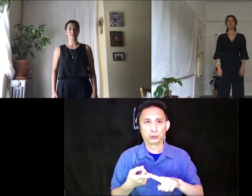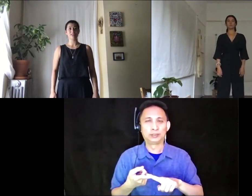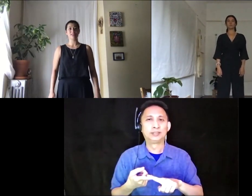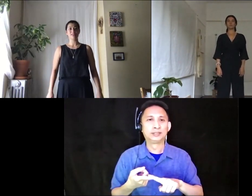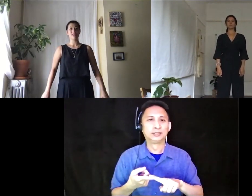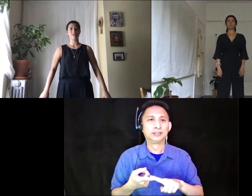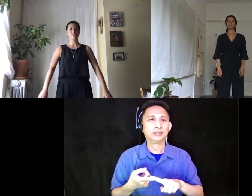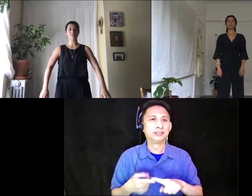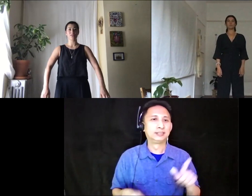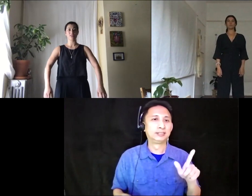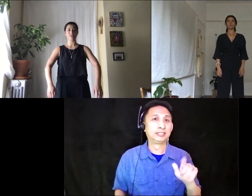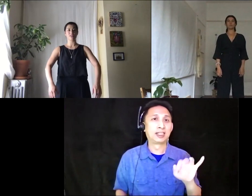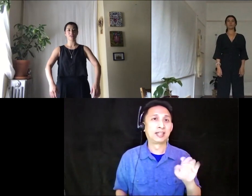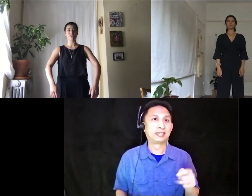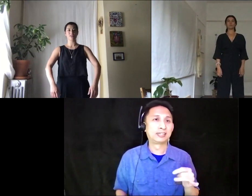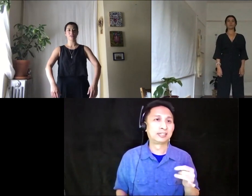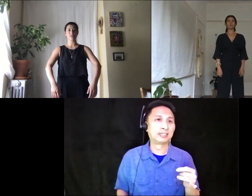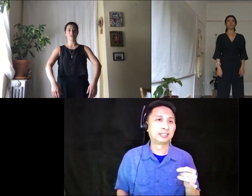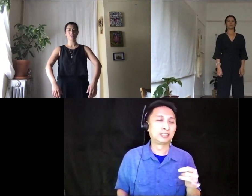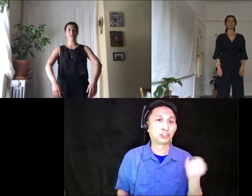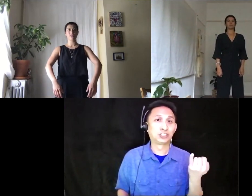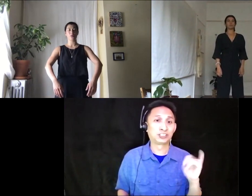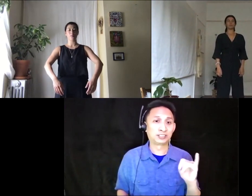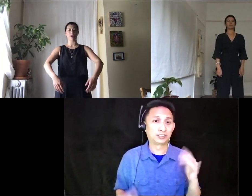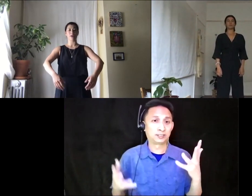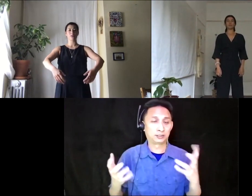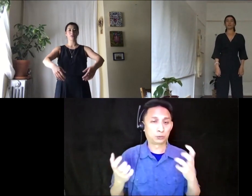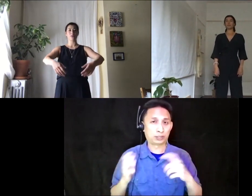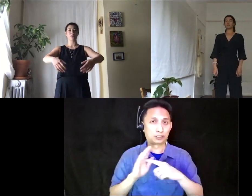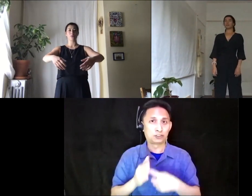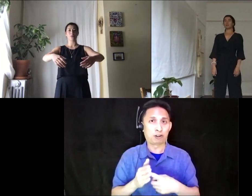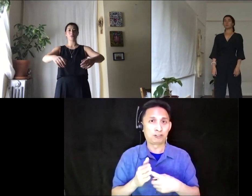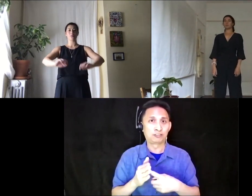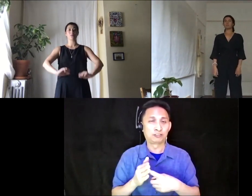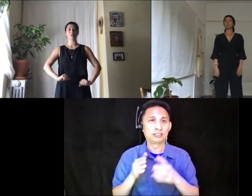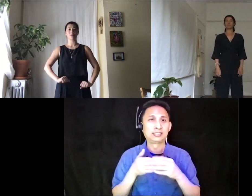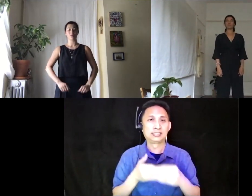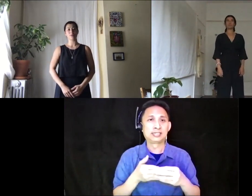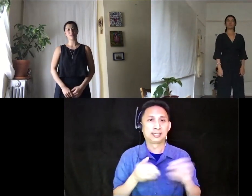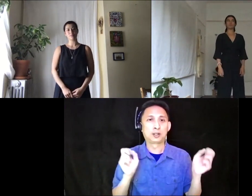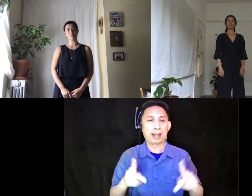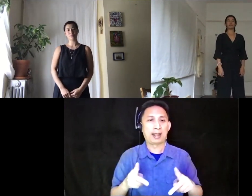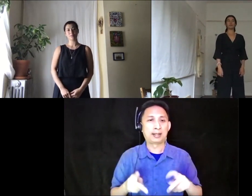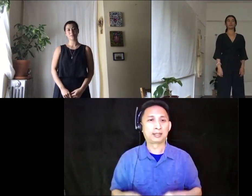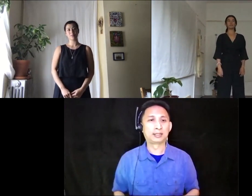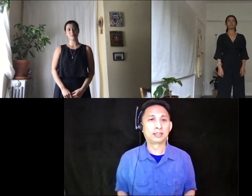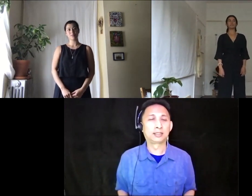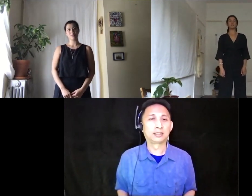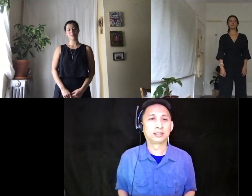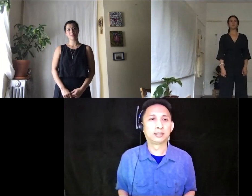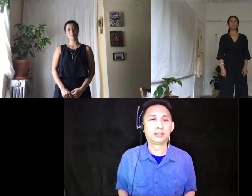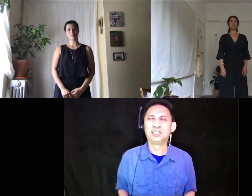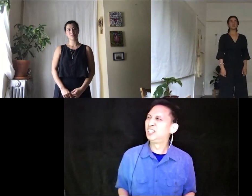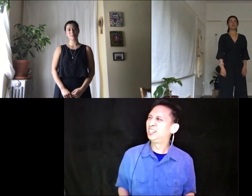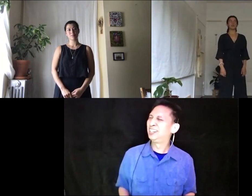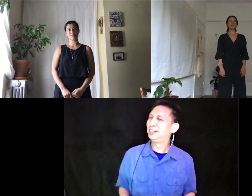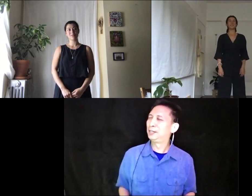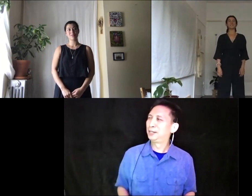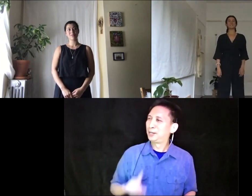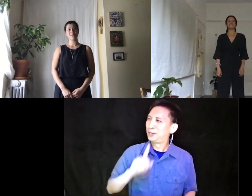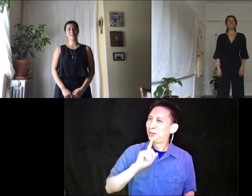like to lead this again? This is going back to... I really love how you do the